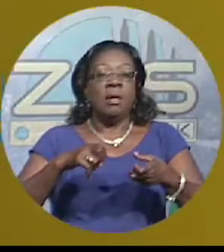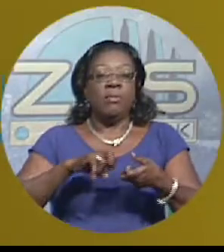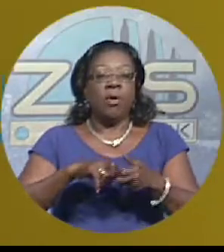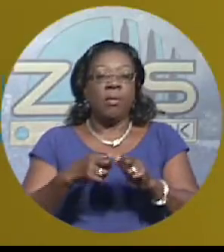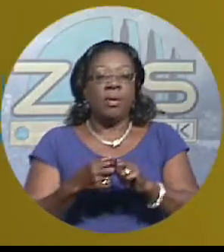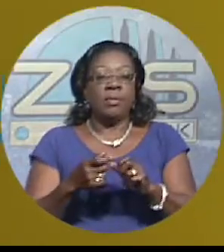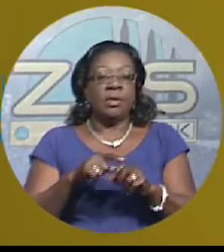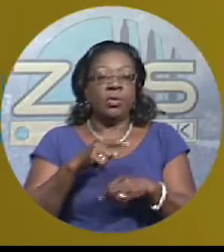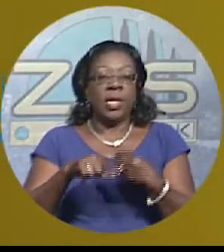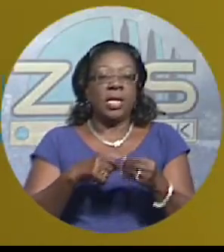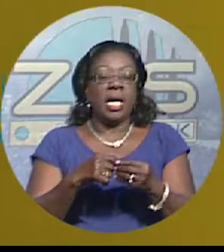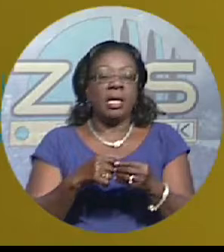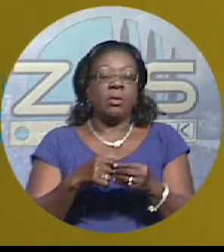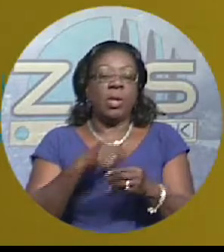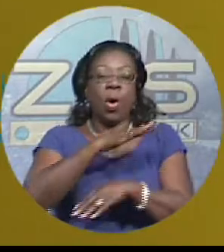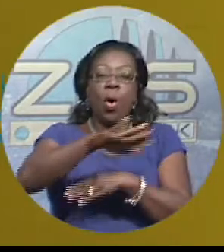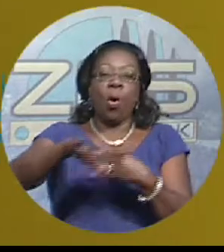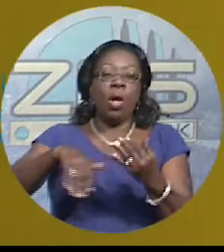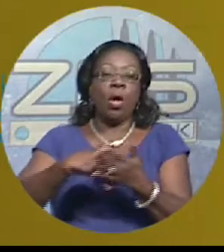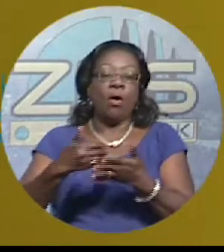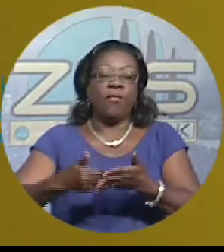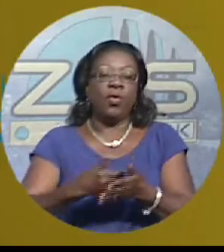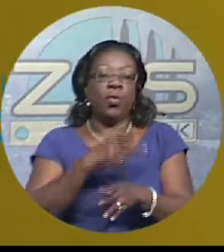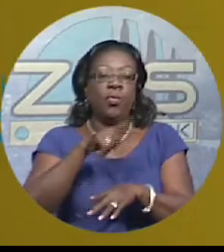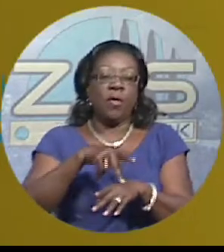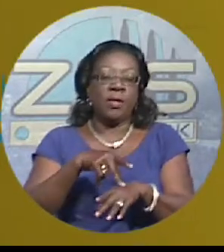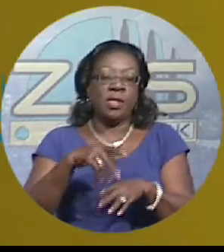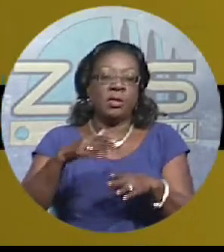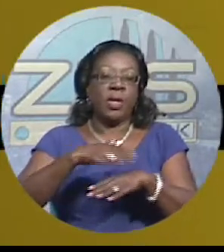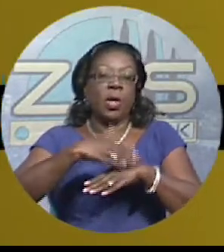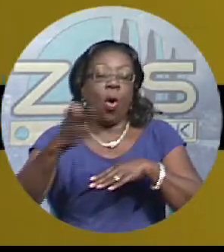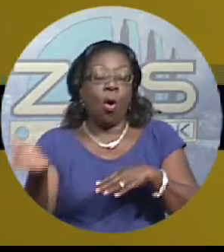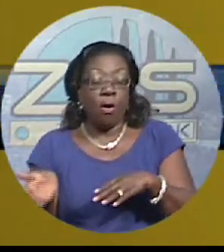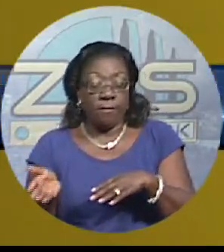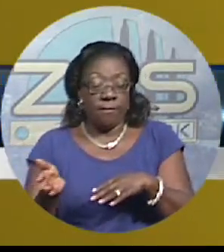we had that massive outage in New Providence a few months ago,